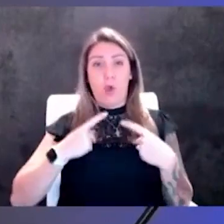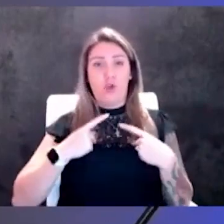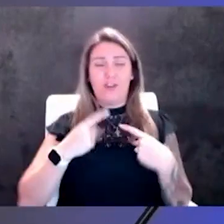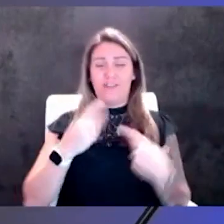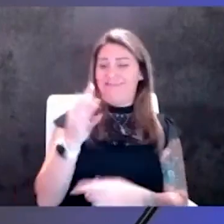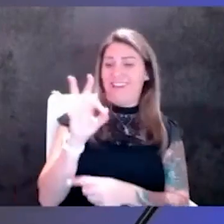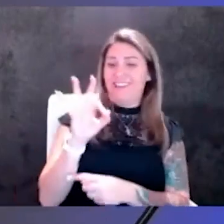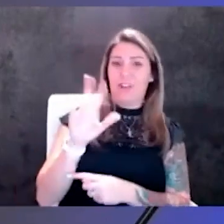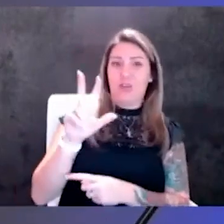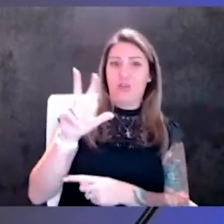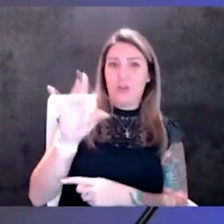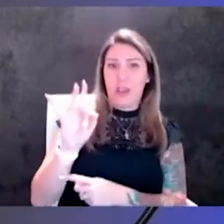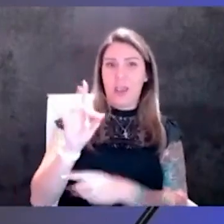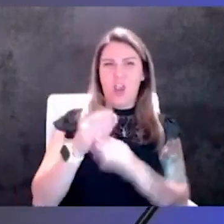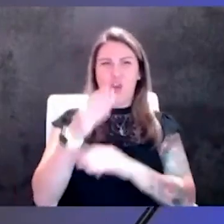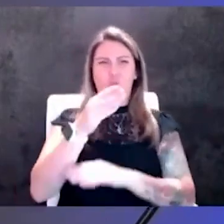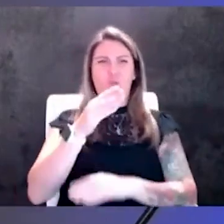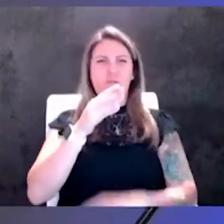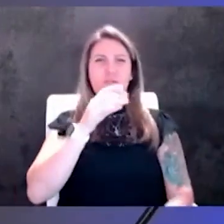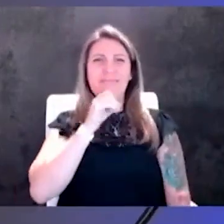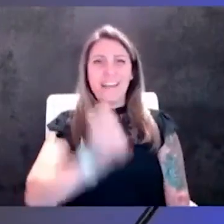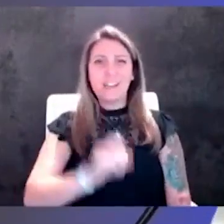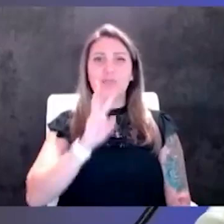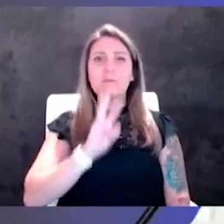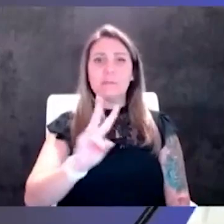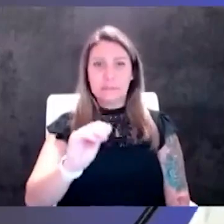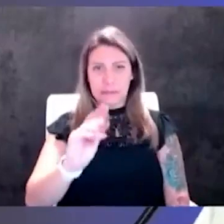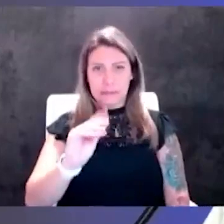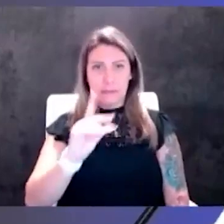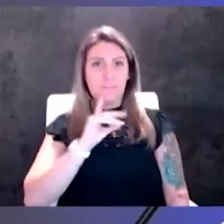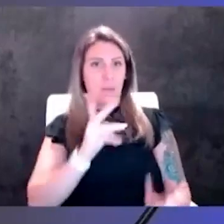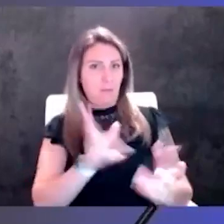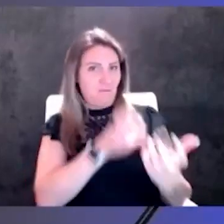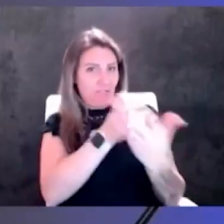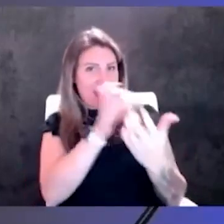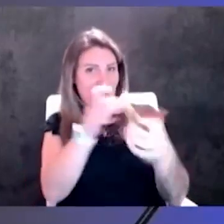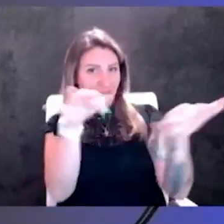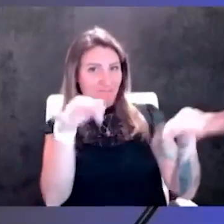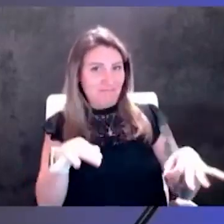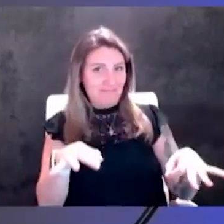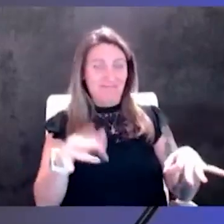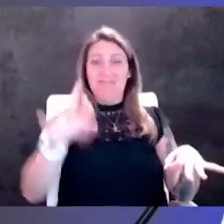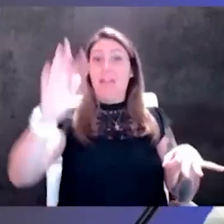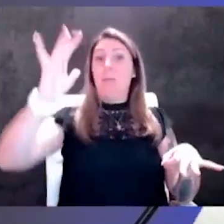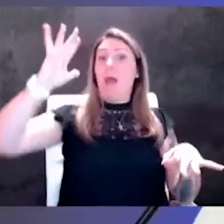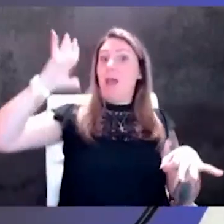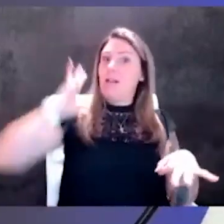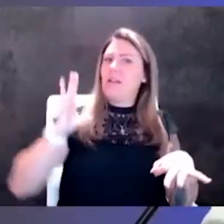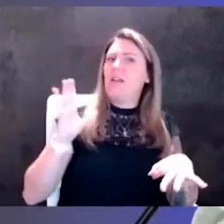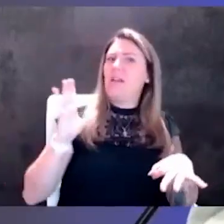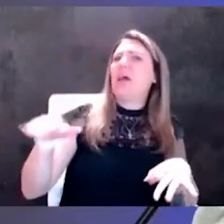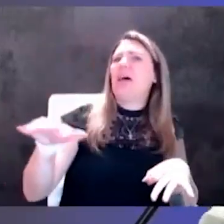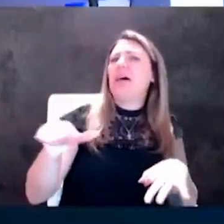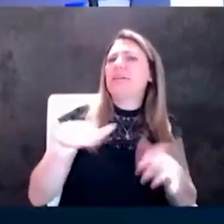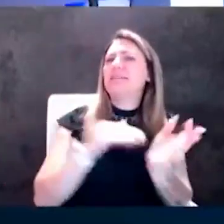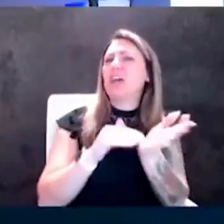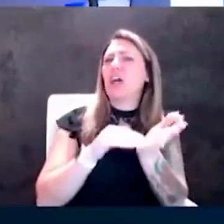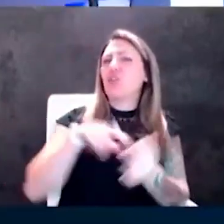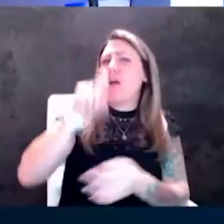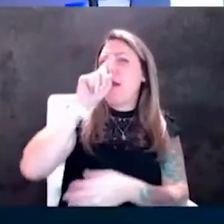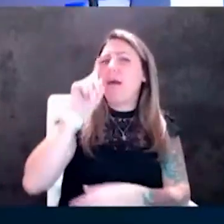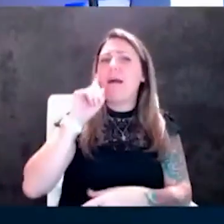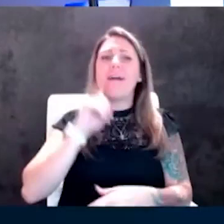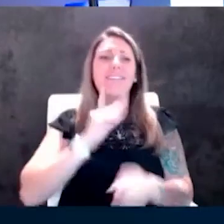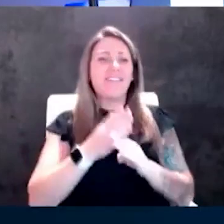think there are a couple of us in this room that might fit that description. Probably Hawkeye. If you were over age 60 and you got what we